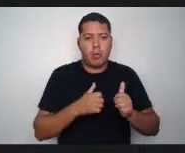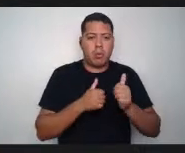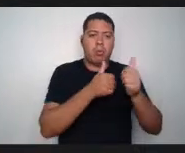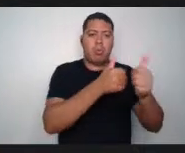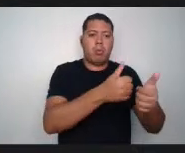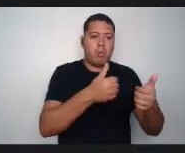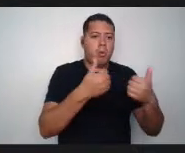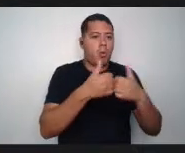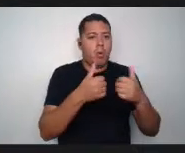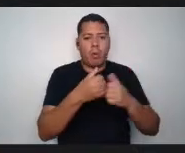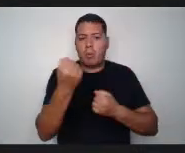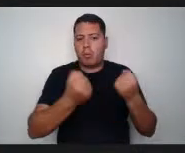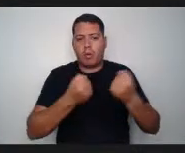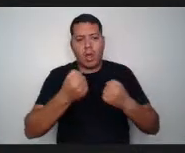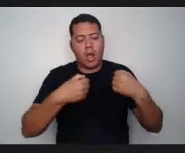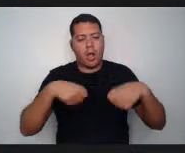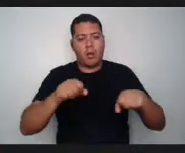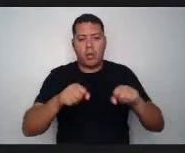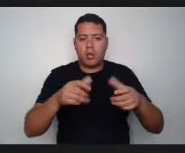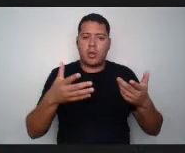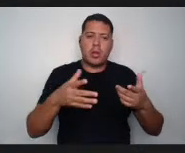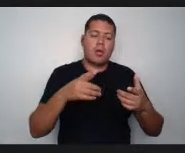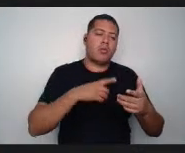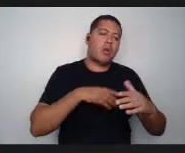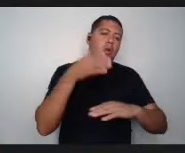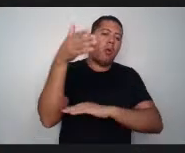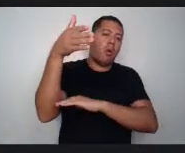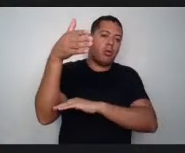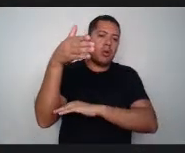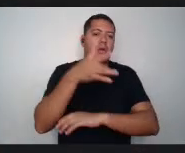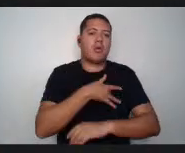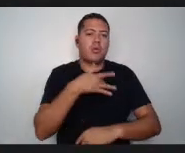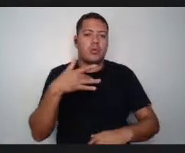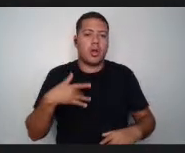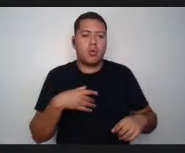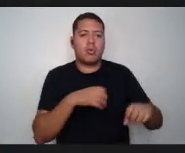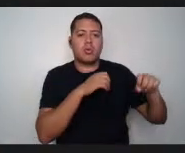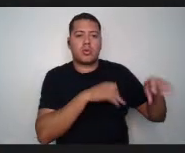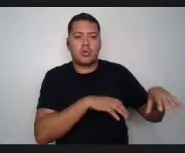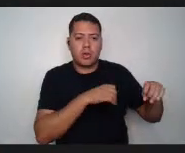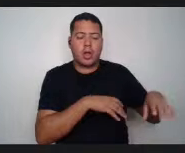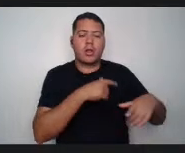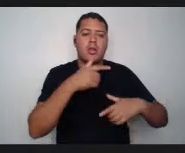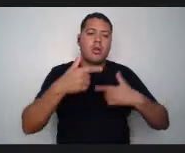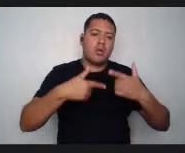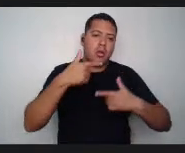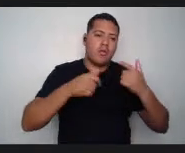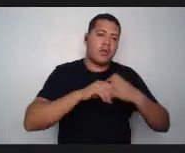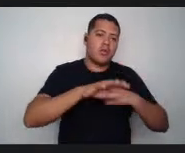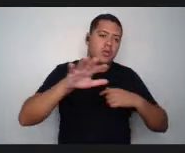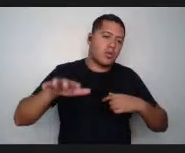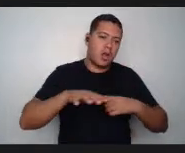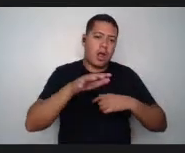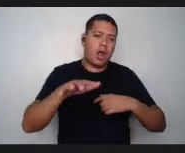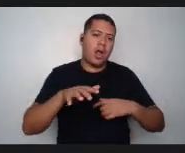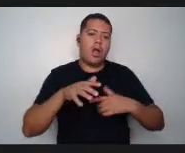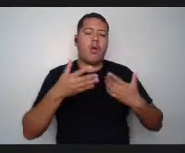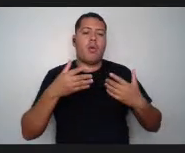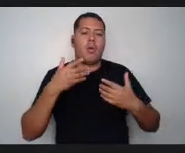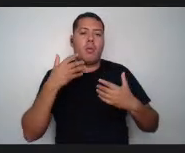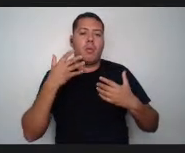the transportation and the delivery, which we also already know. Hotels, cleaning